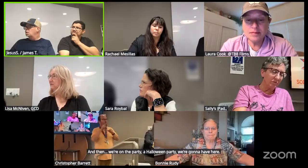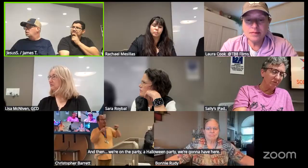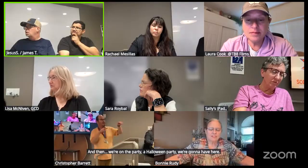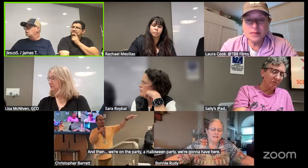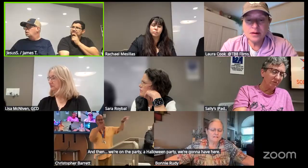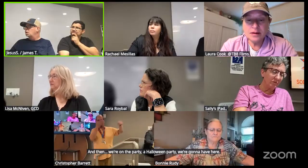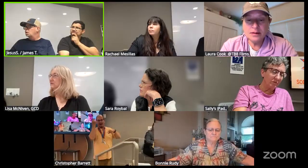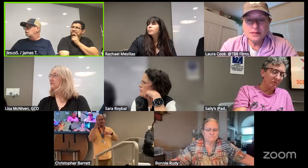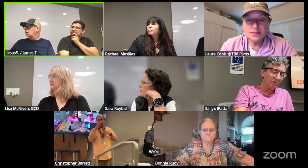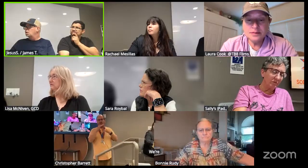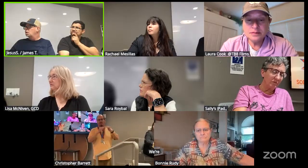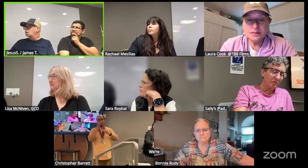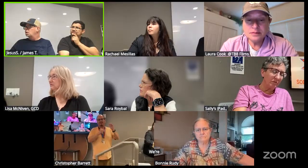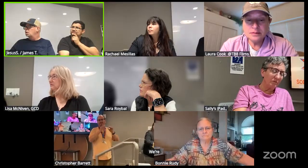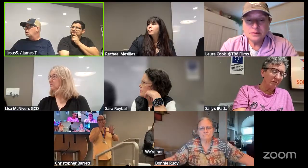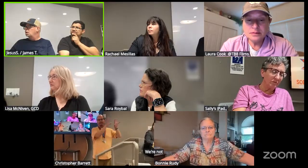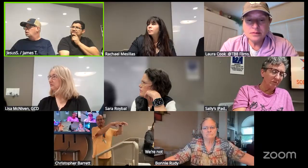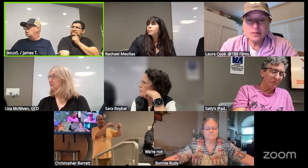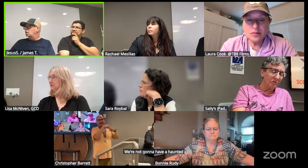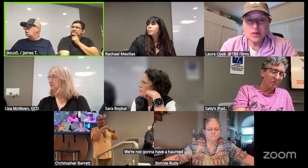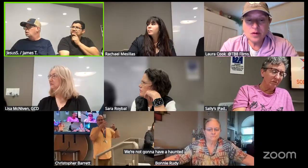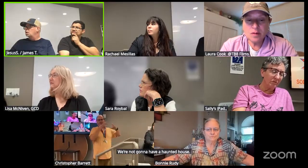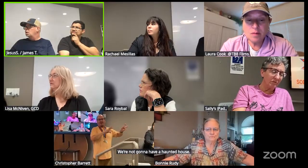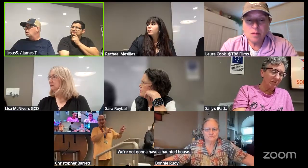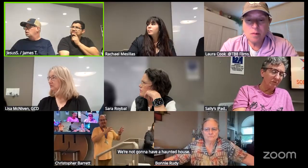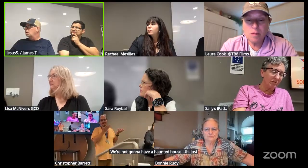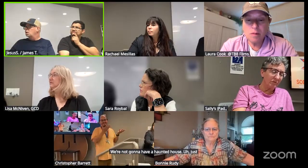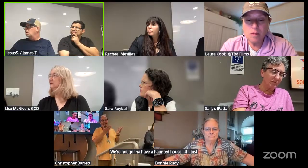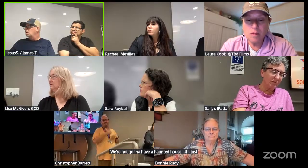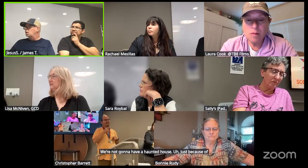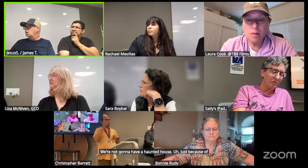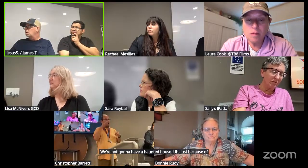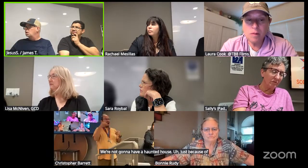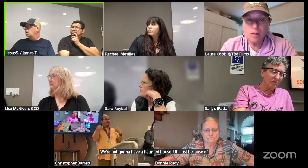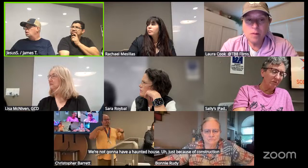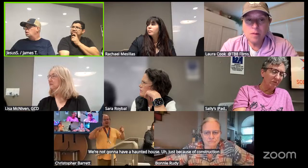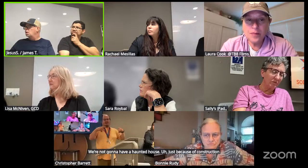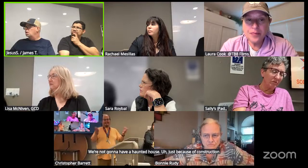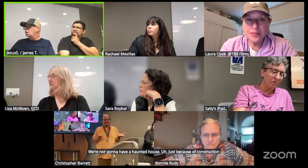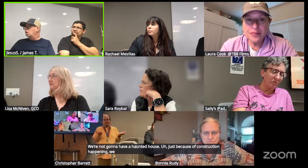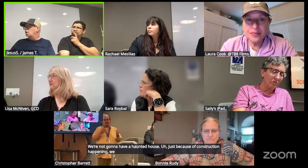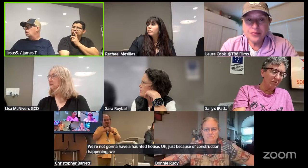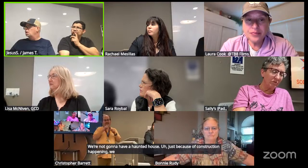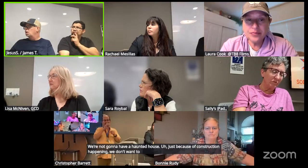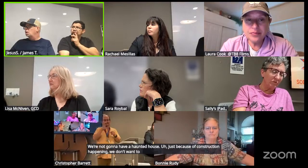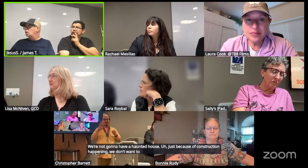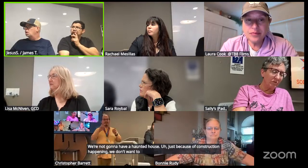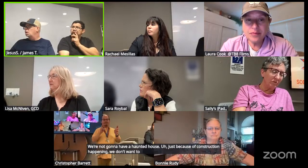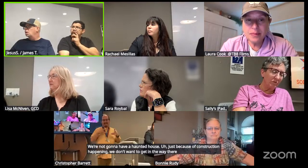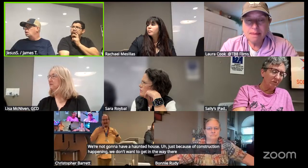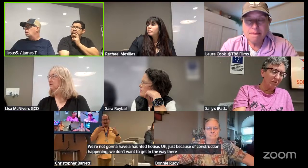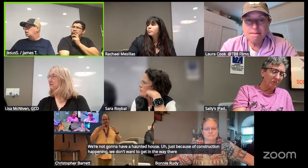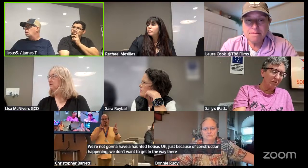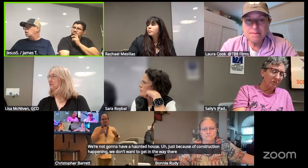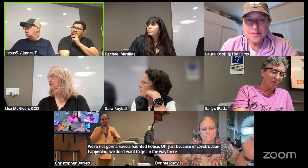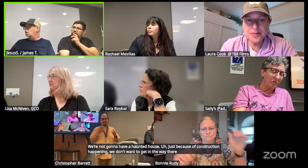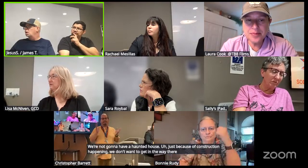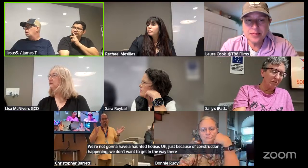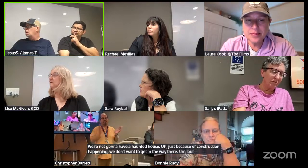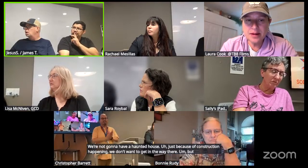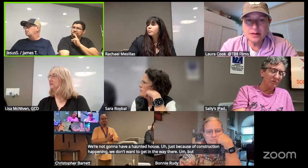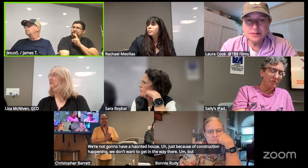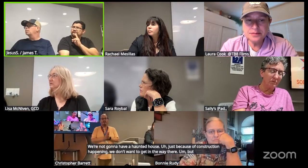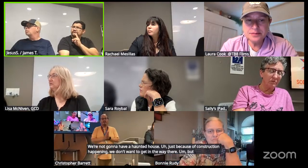We're not gonna have a haunted house, just because of construction happening. We don't want to get in the way there. But we'll have